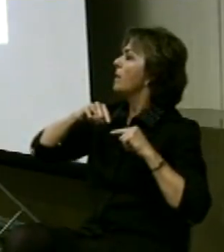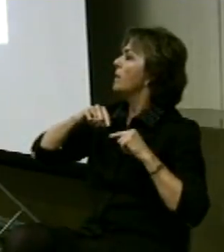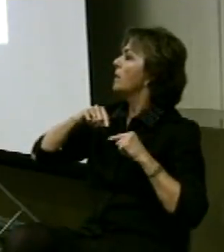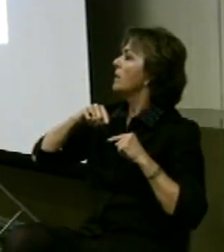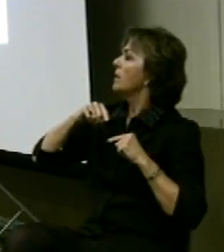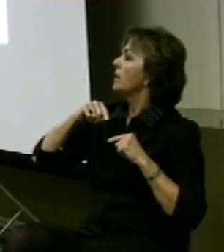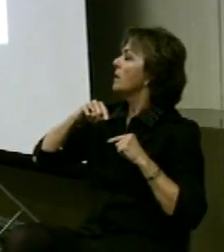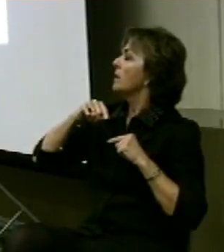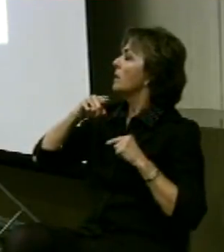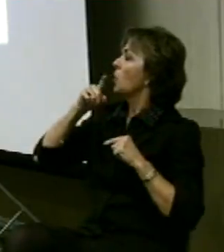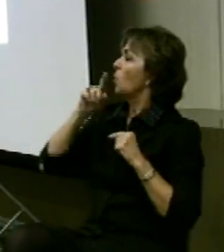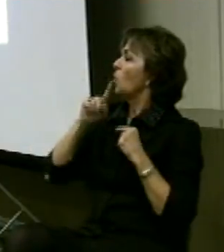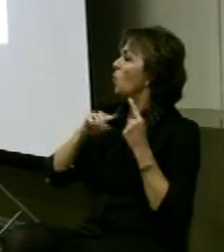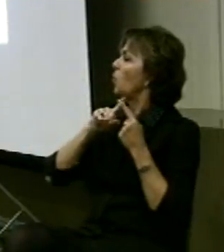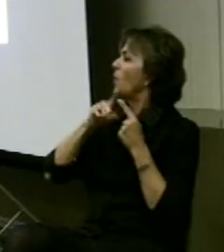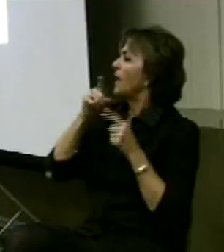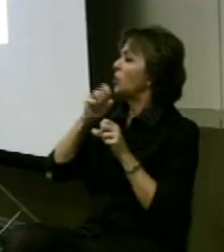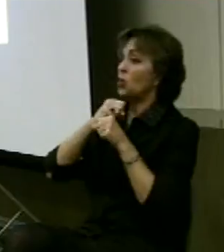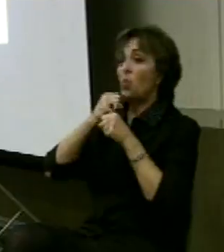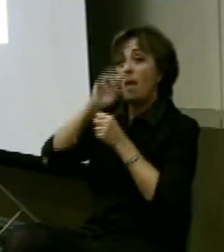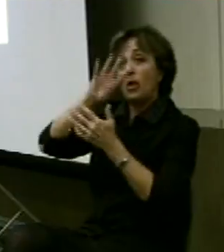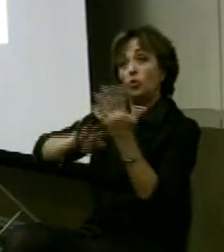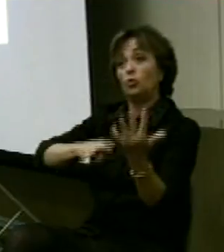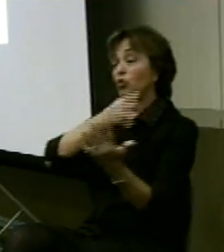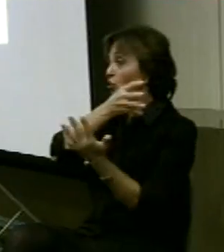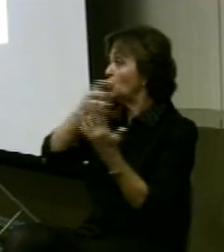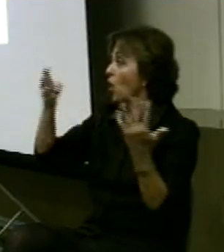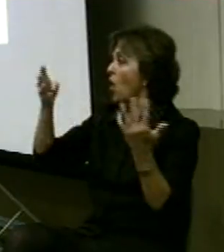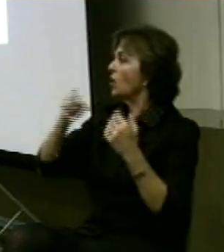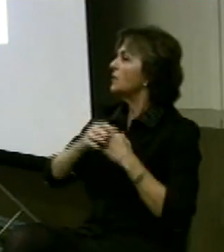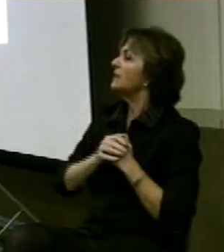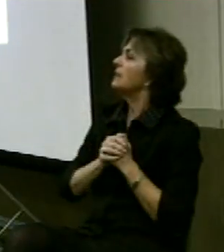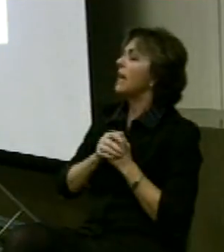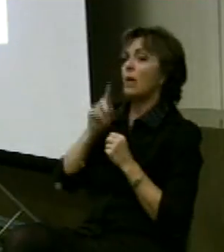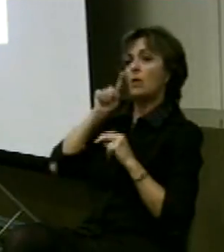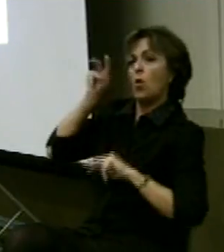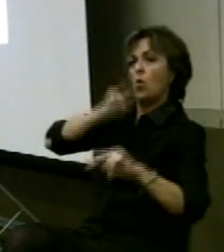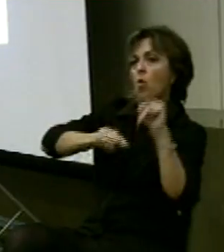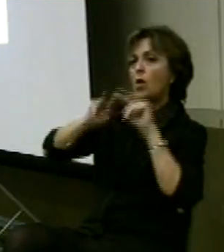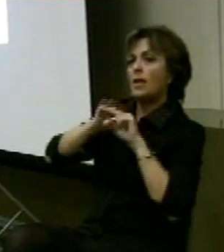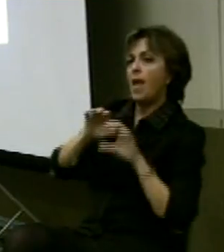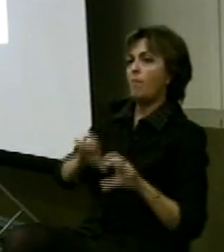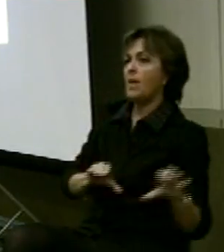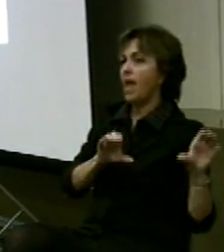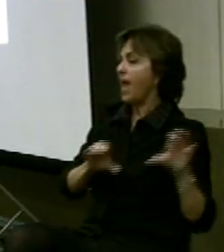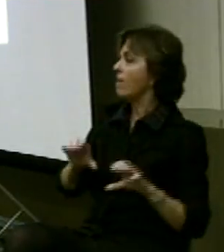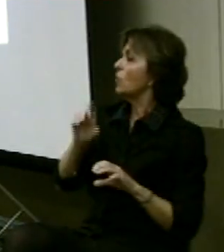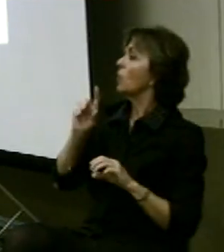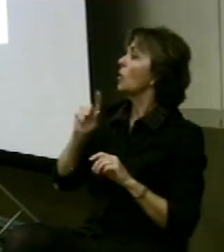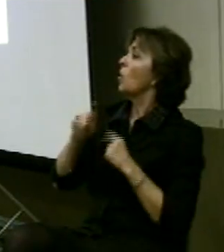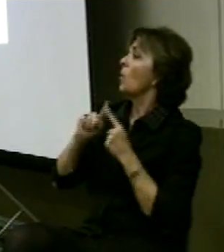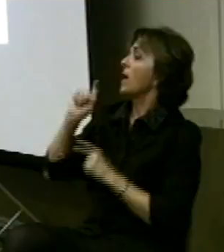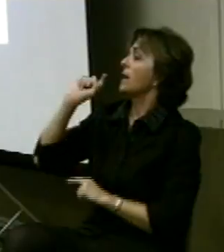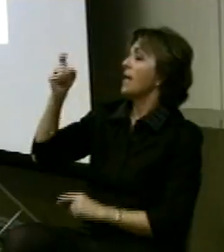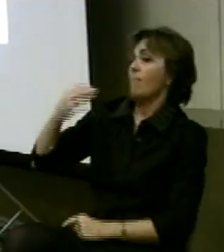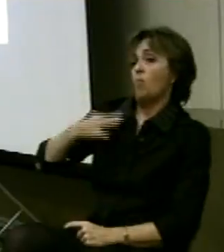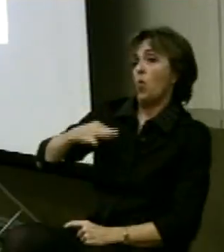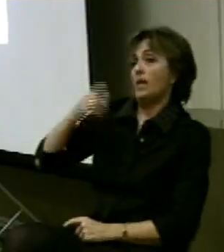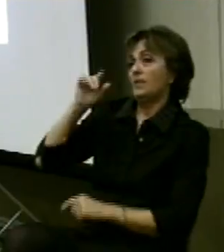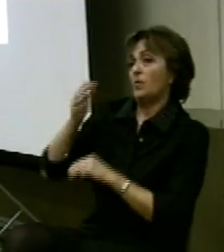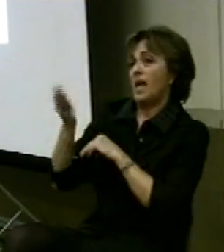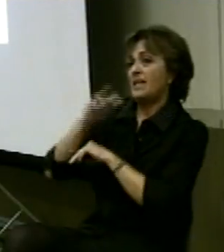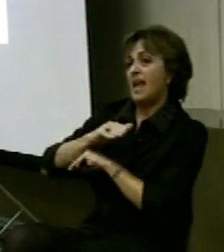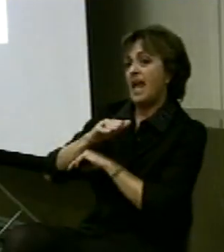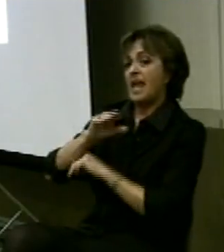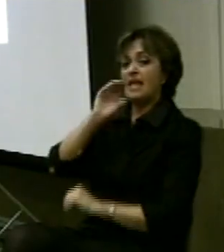hung up is even when you make these charts and you put the behaviors, then when you're giving them points for that day, 0, 1,